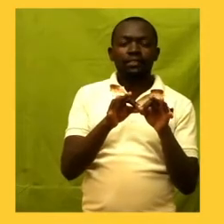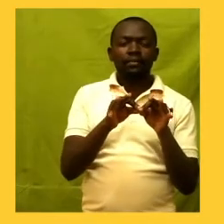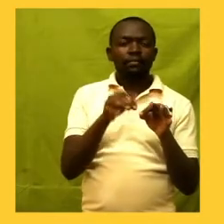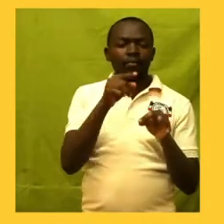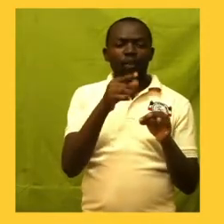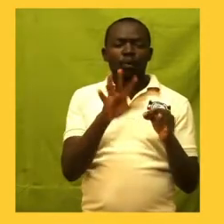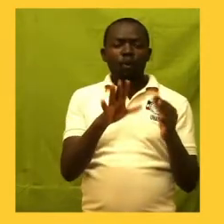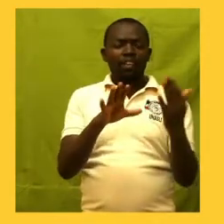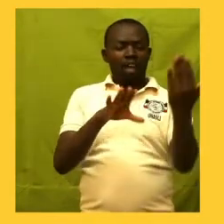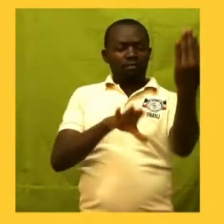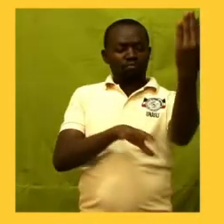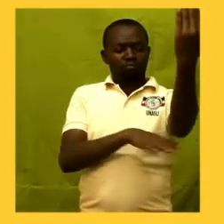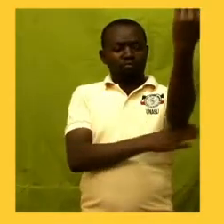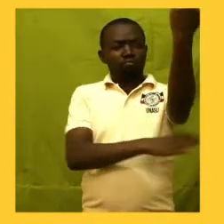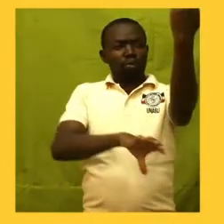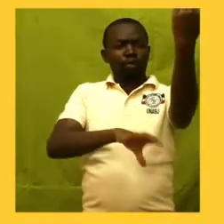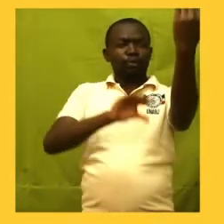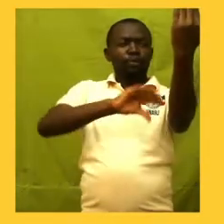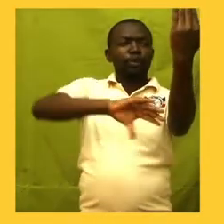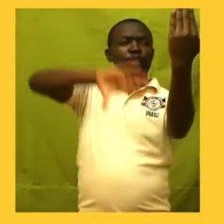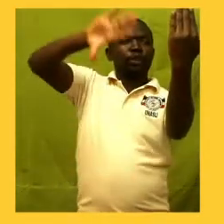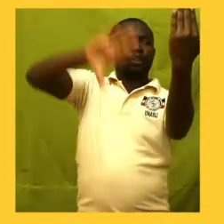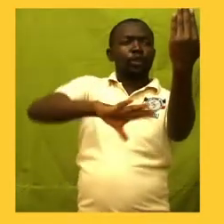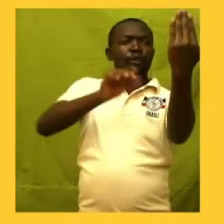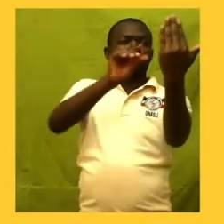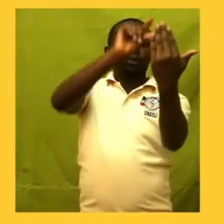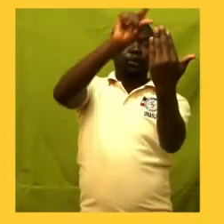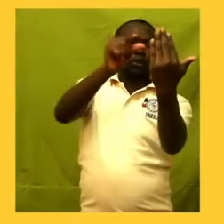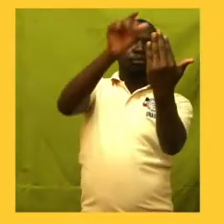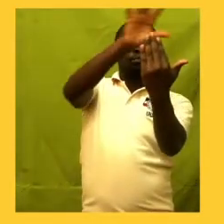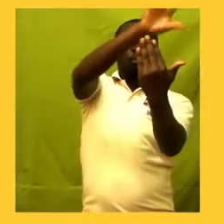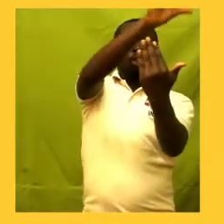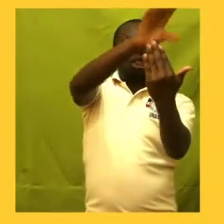people of Africa.